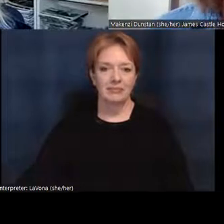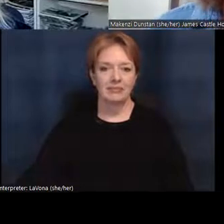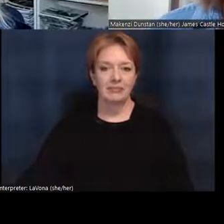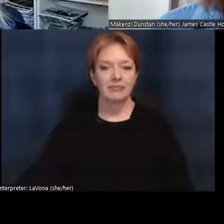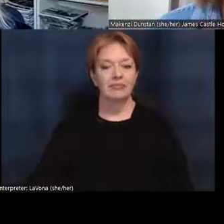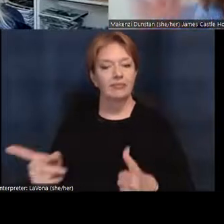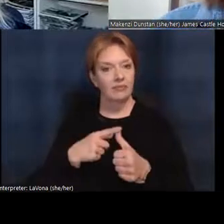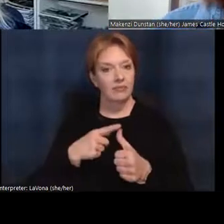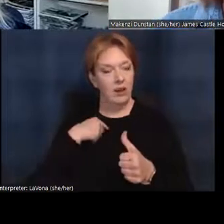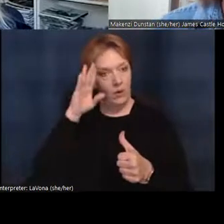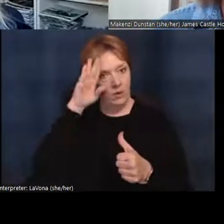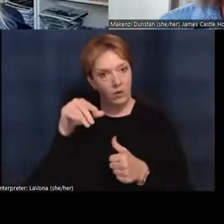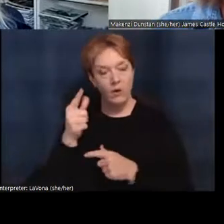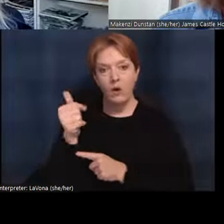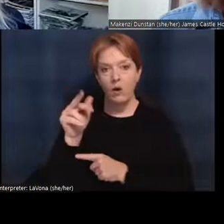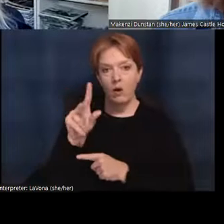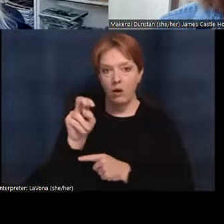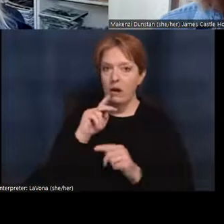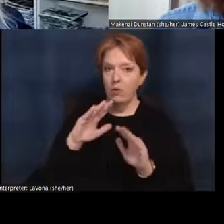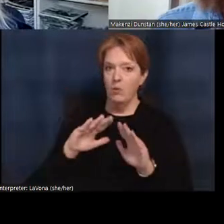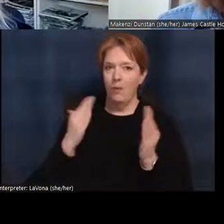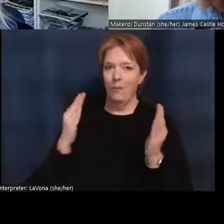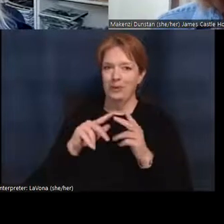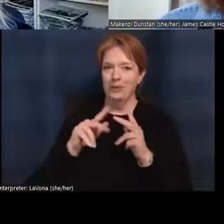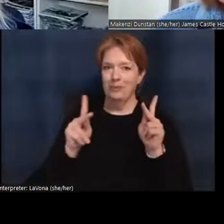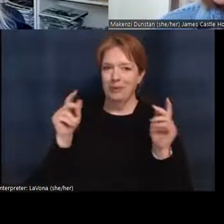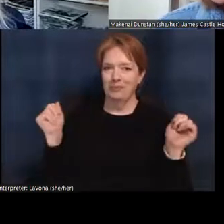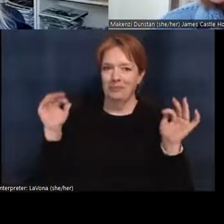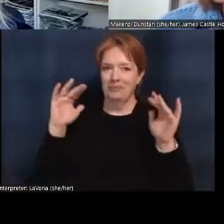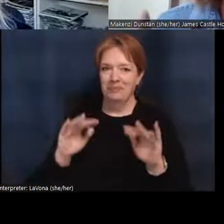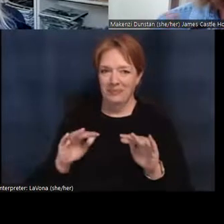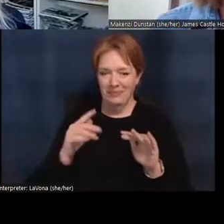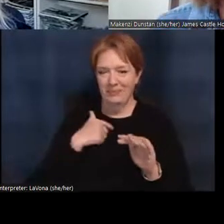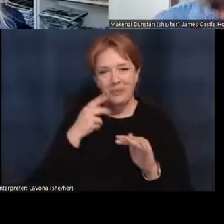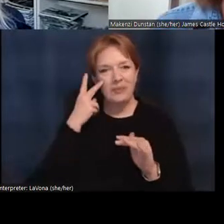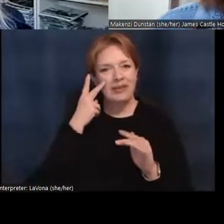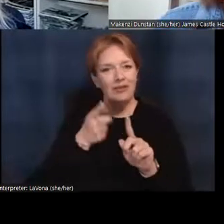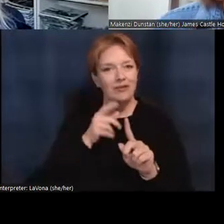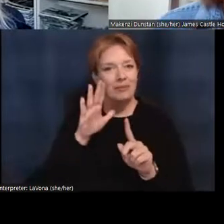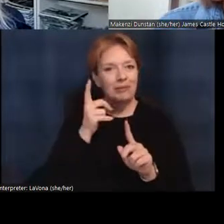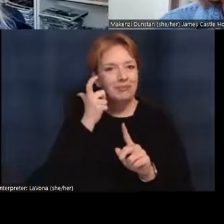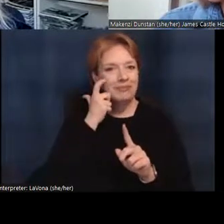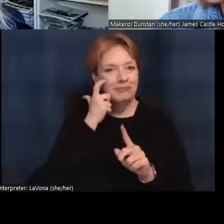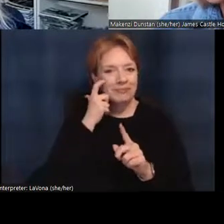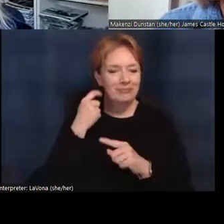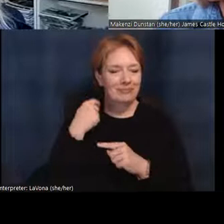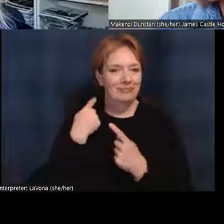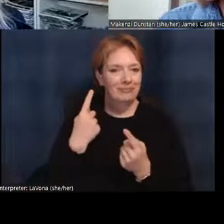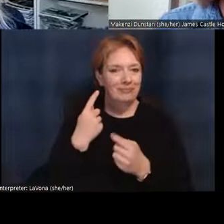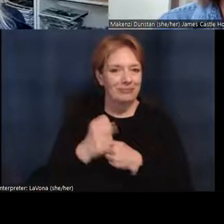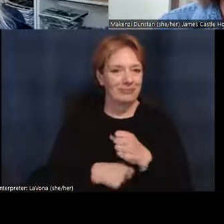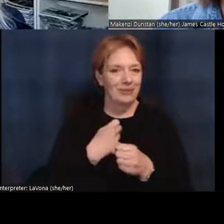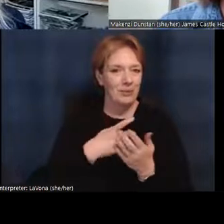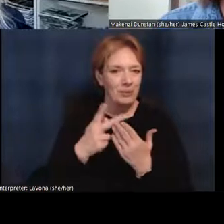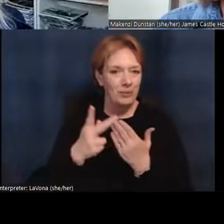garden is open to the public, as we can see from some of that incredible programming you've done over the last year, and I'm sure for many years. But we